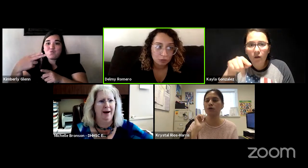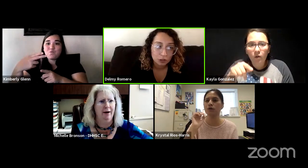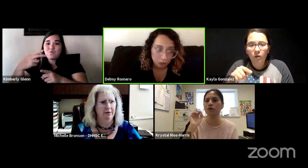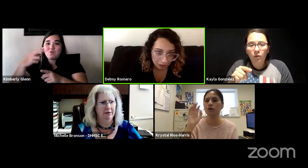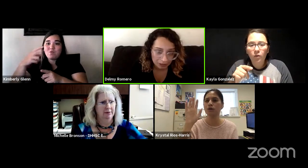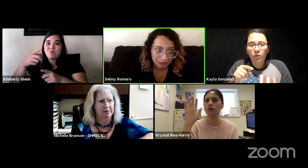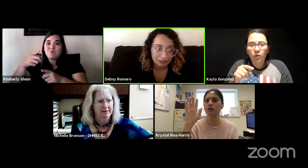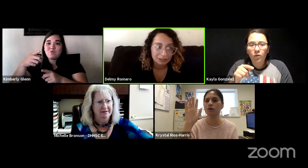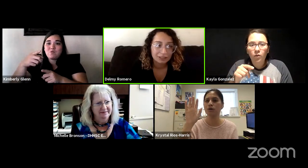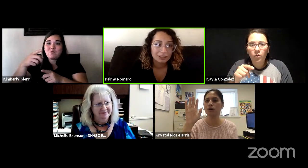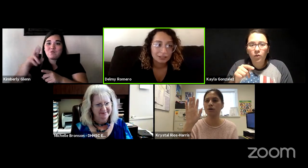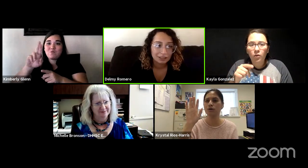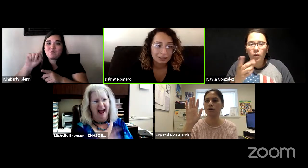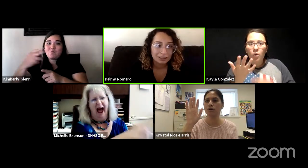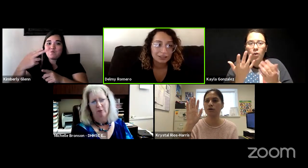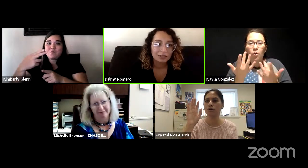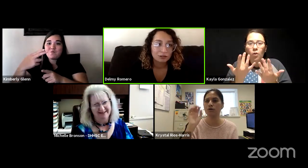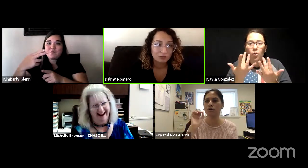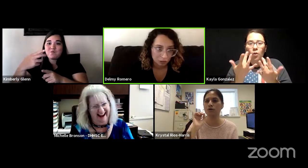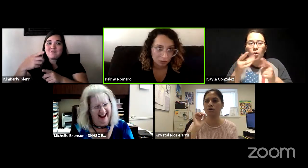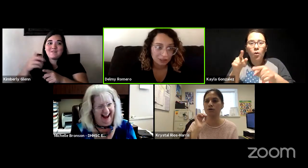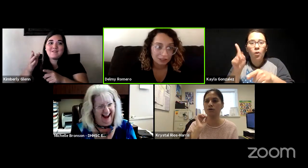said Ruth.